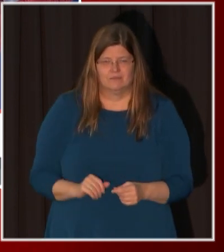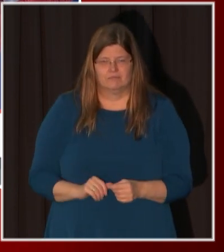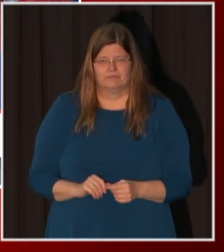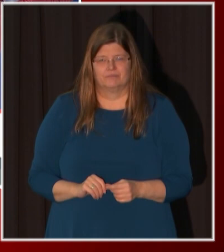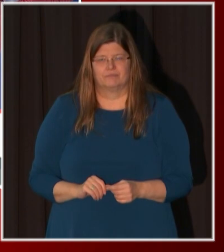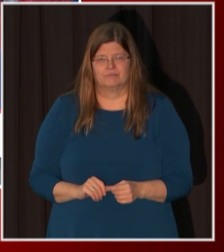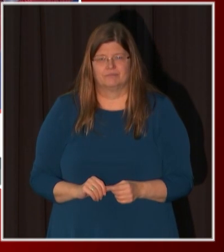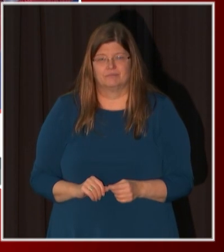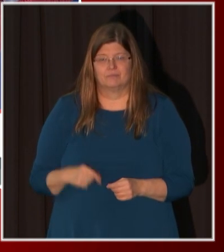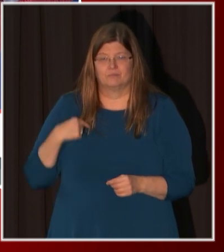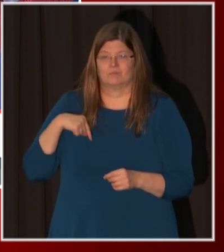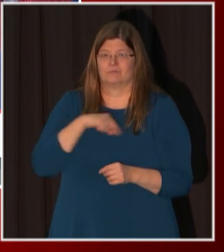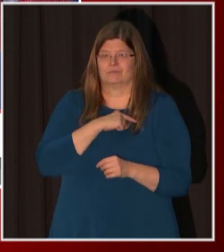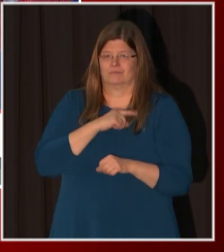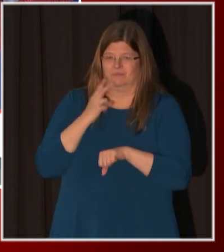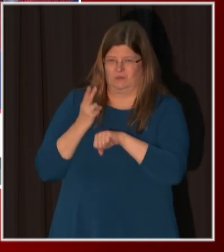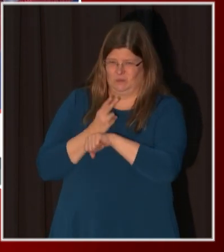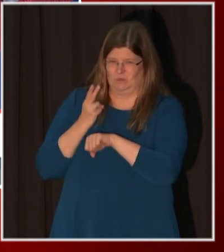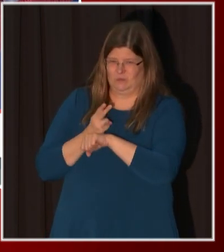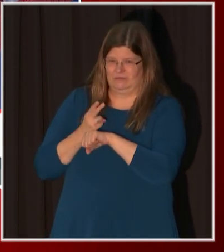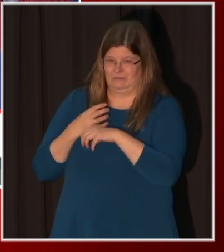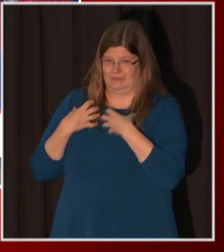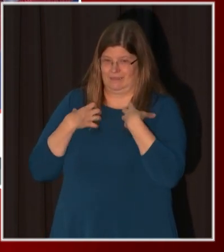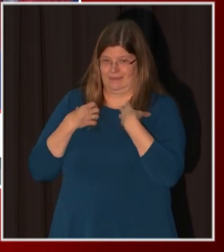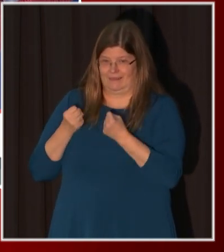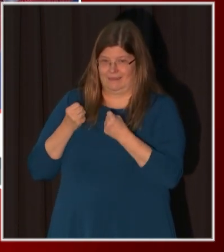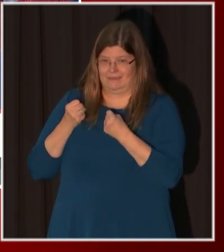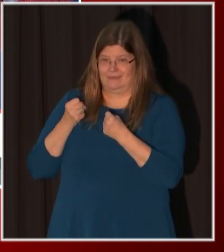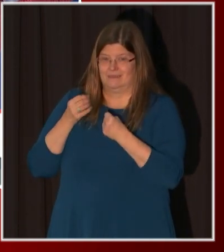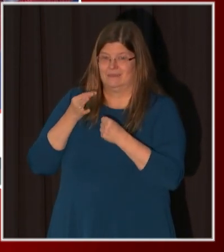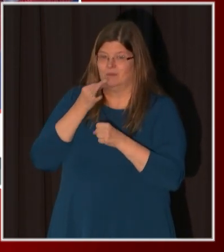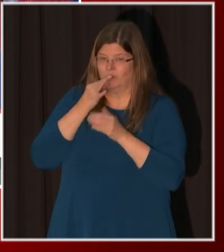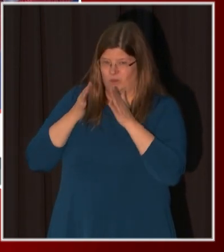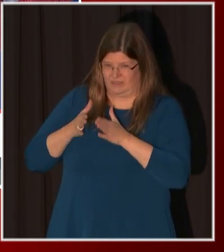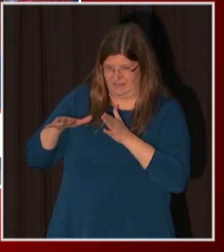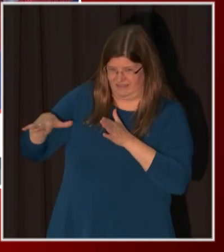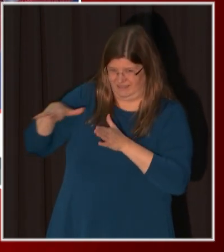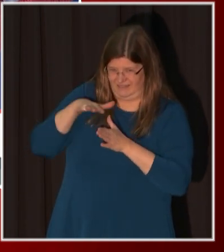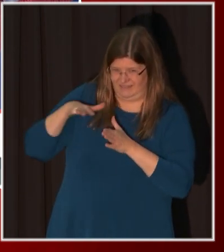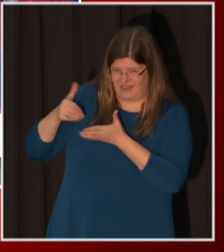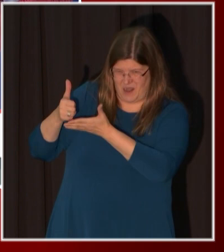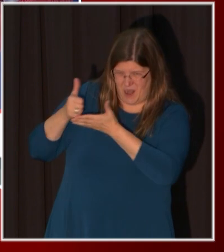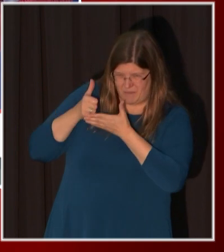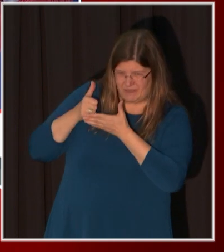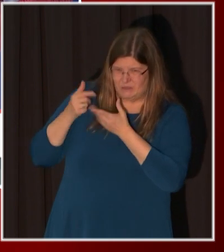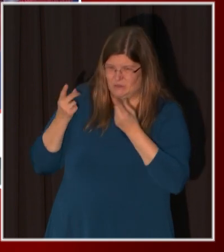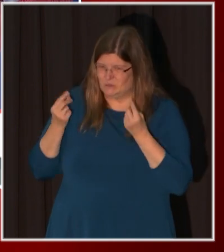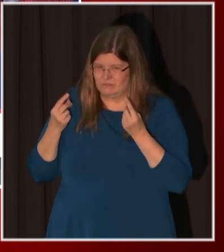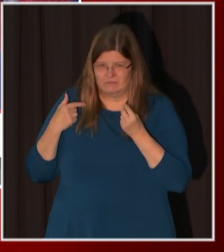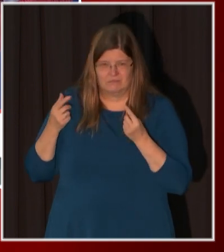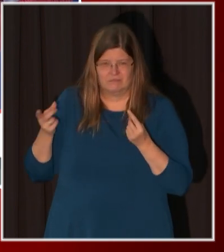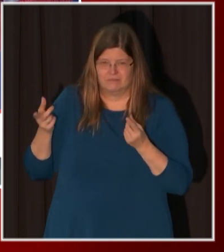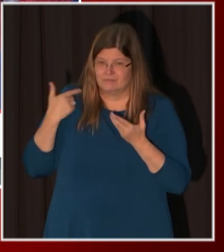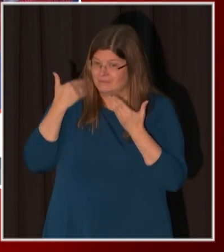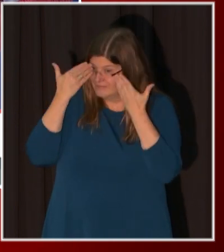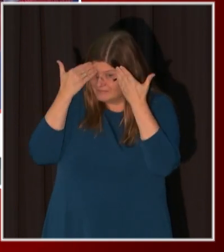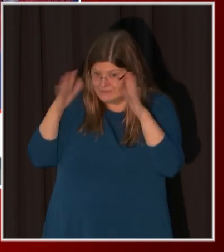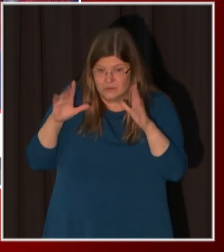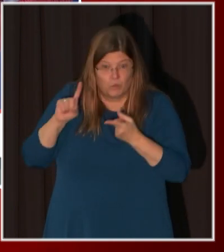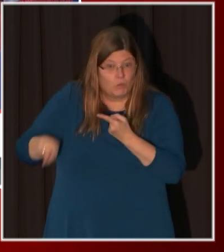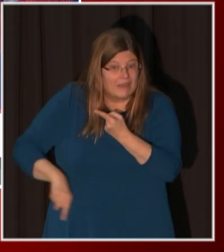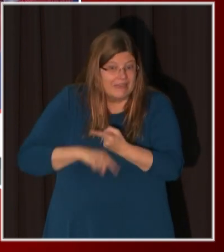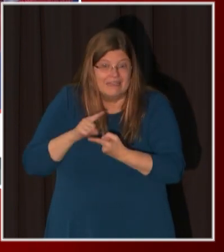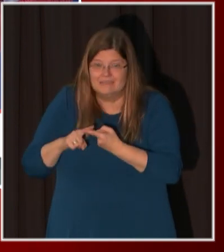to rely on our health experts at the Department of Health. And I don't know exactly when we will be able